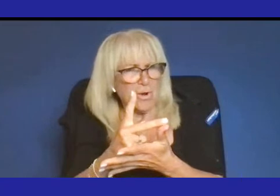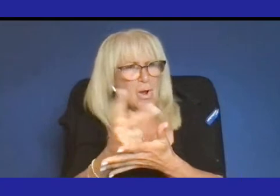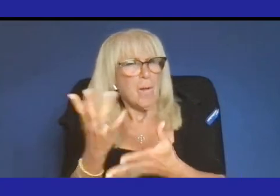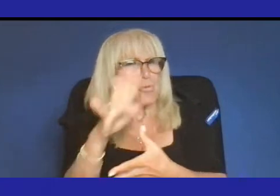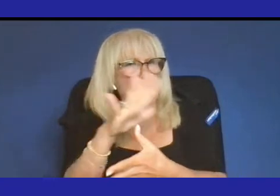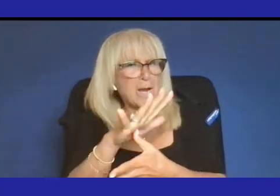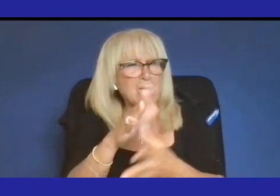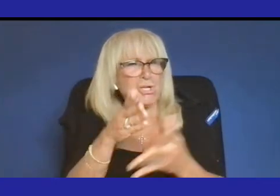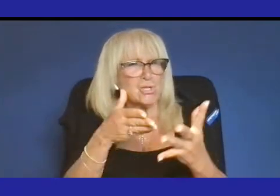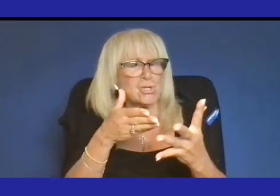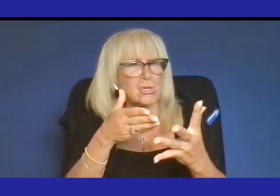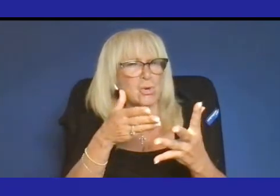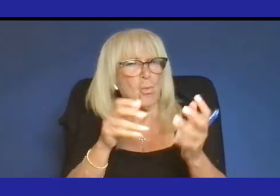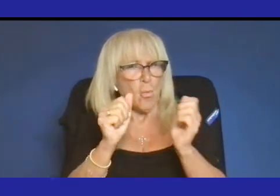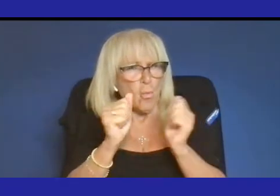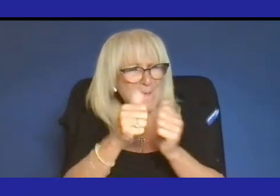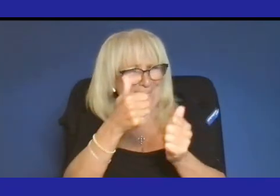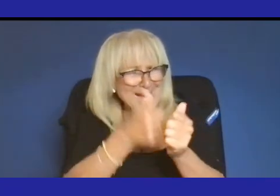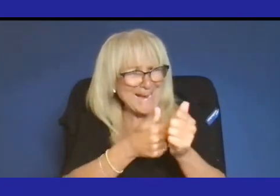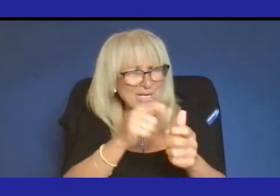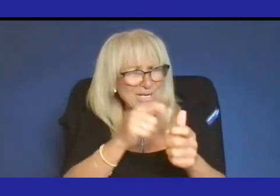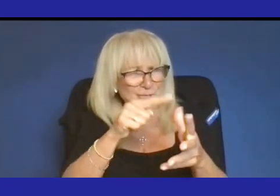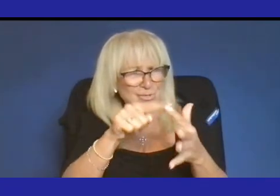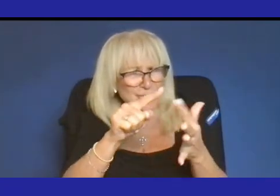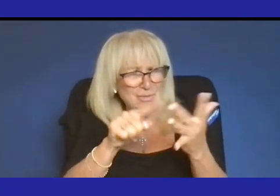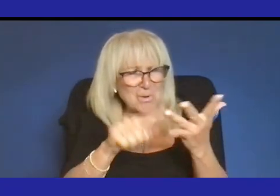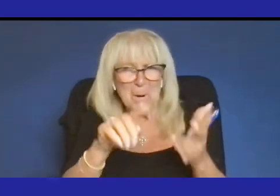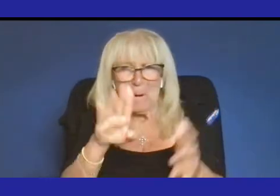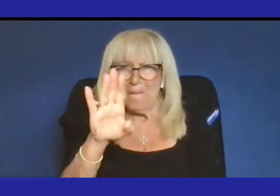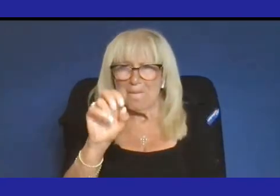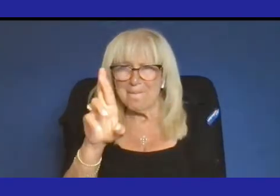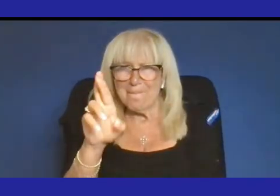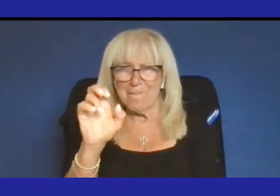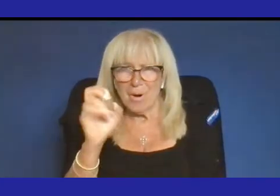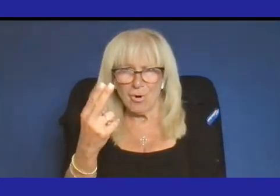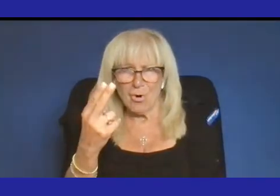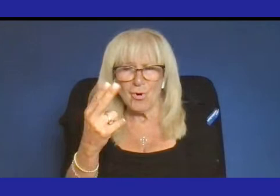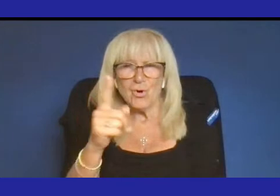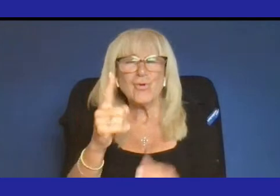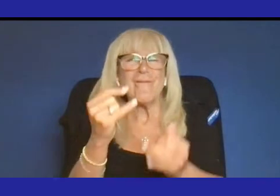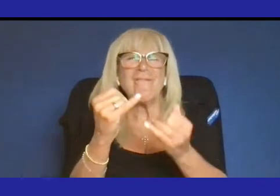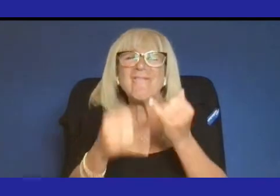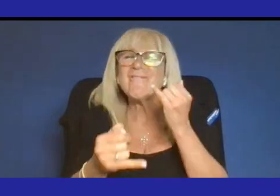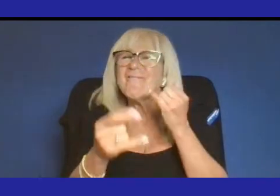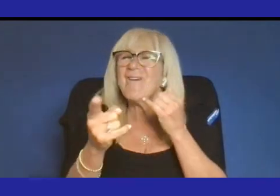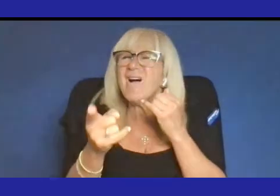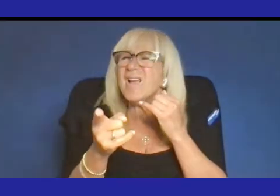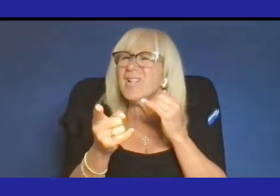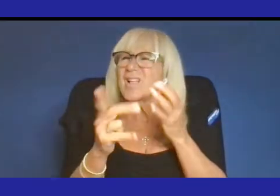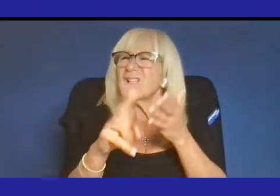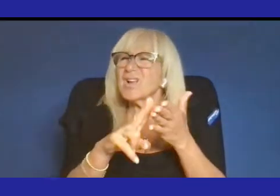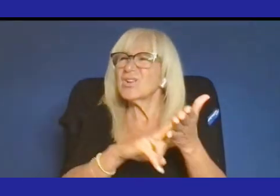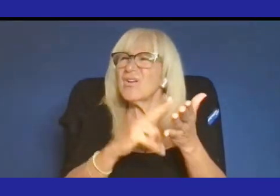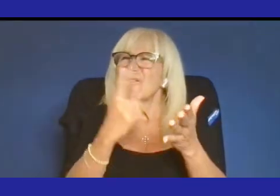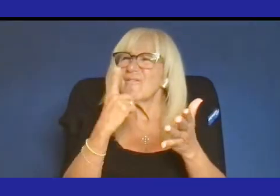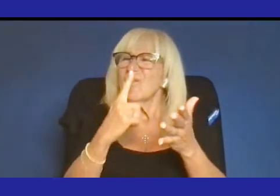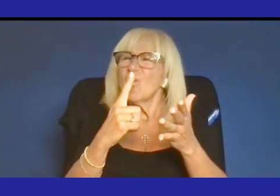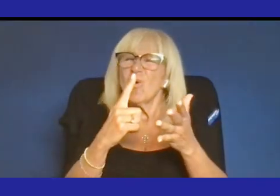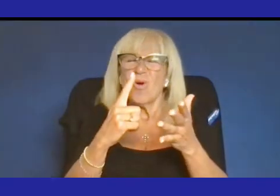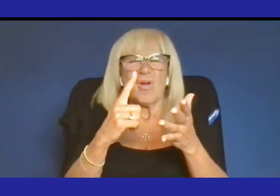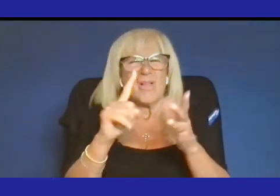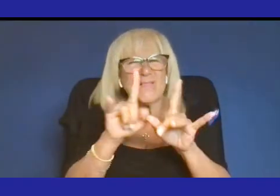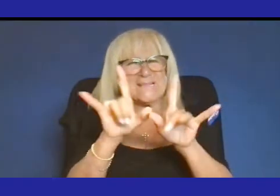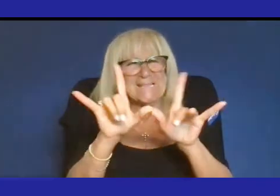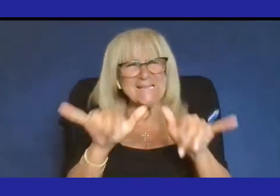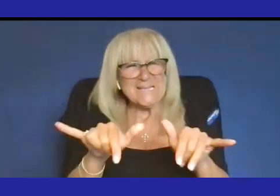does it mean when you say you're finalizing the contracts for our system-wide master planning pool? What do those